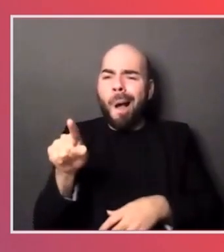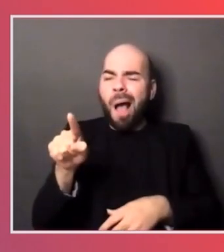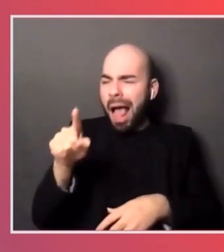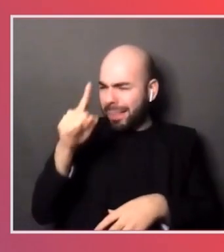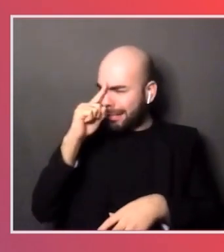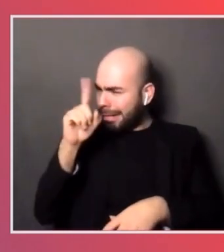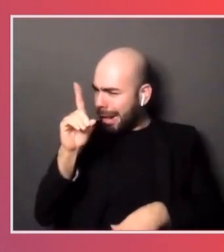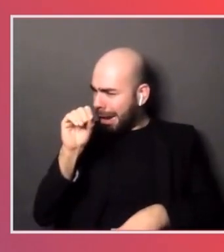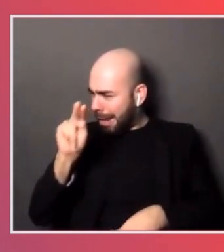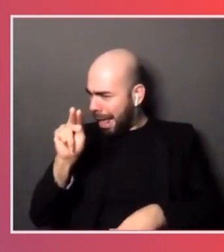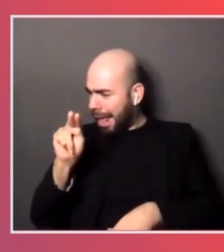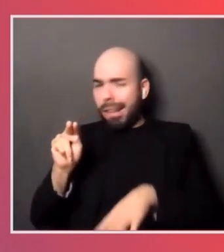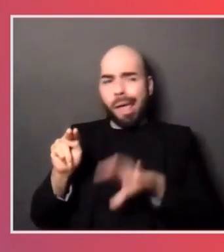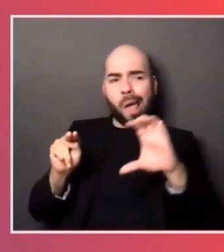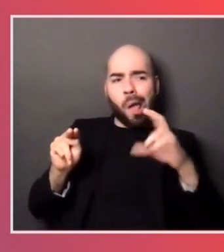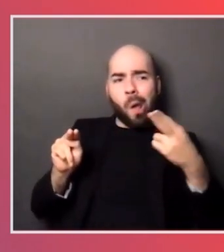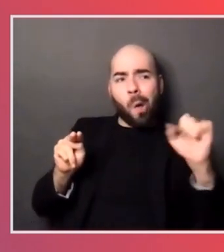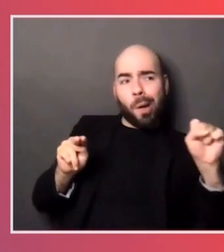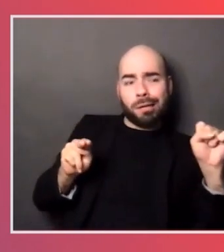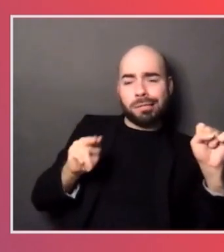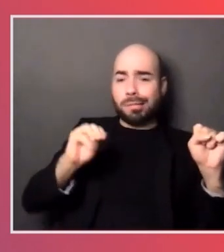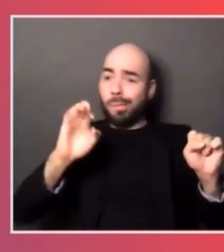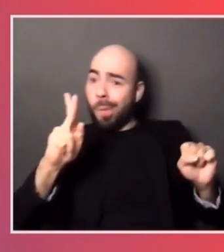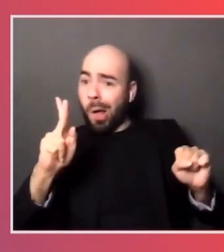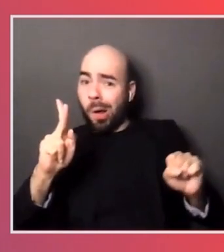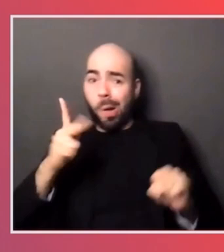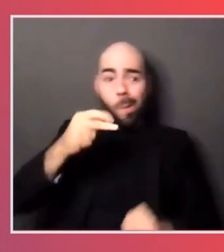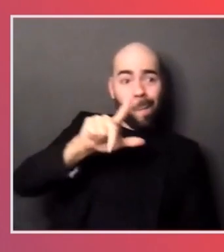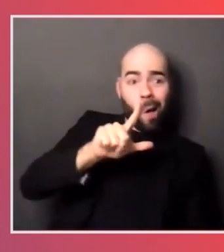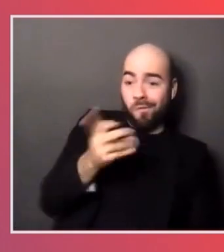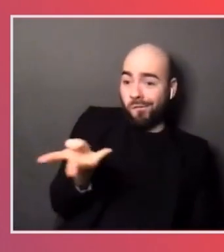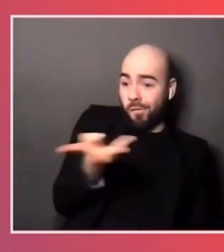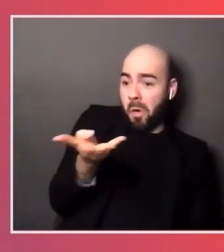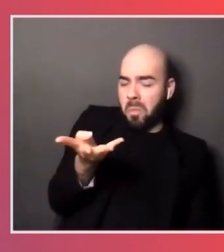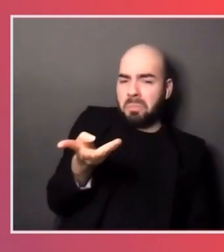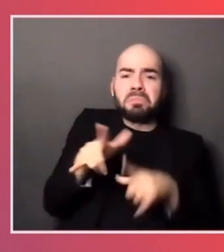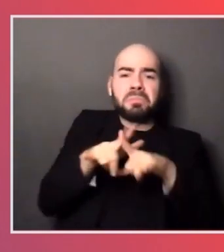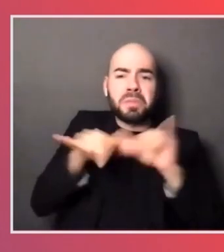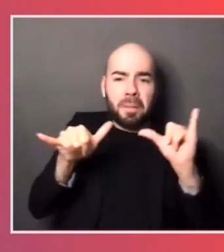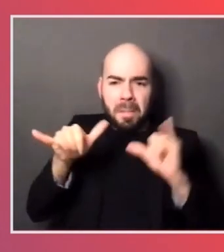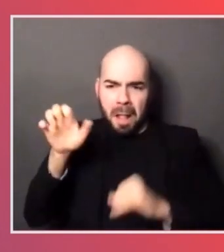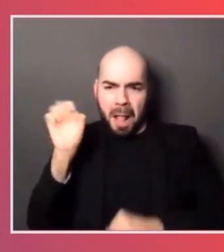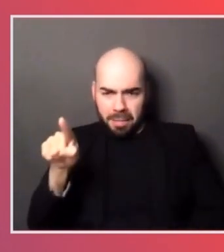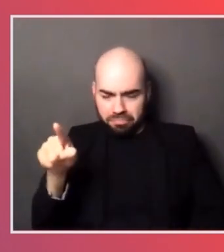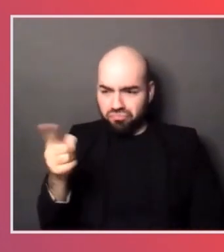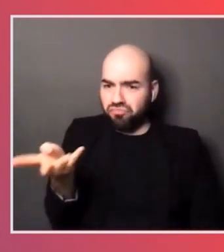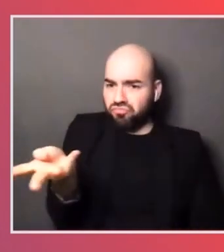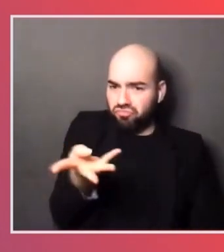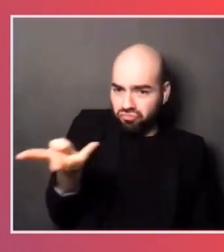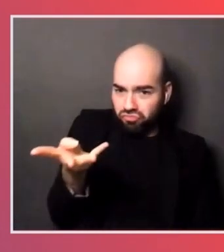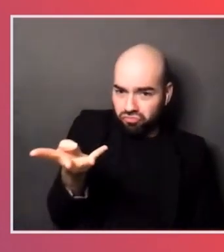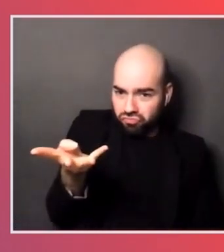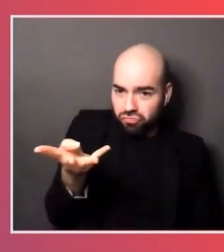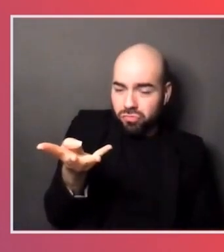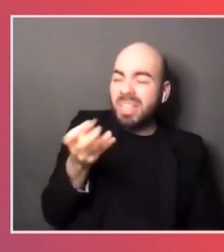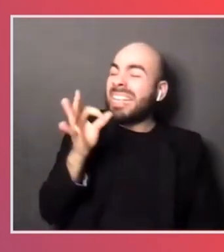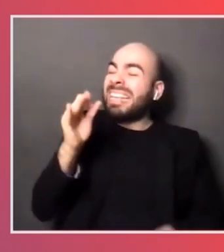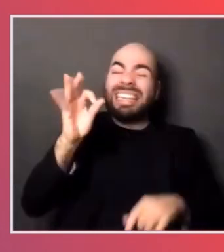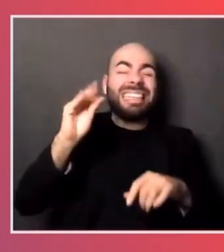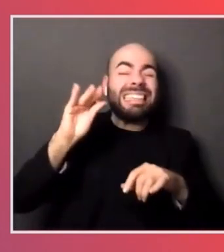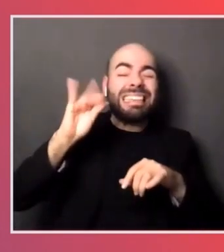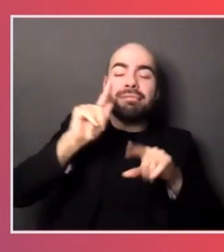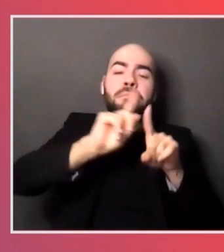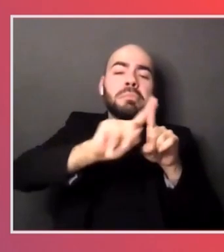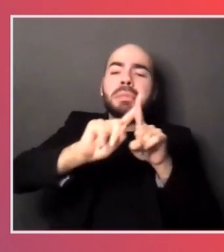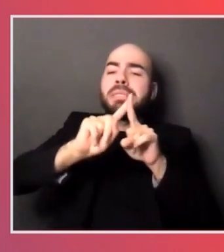Paul together. If you had to play a different Marvel superhero in your next movie, which superhero would you